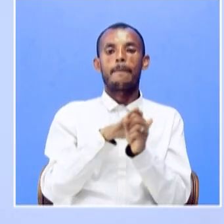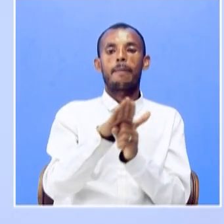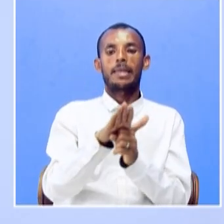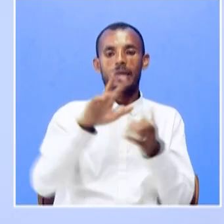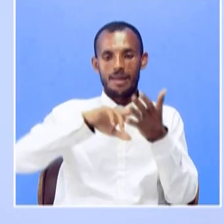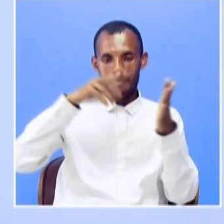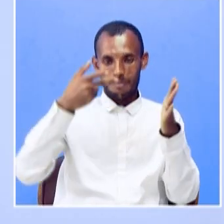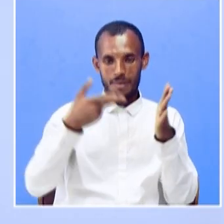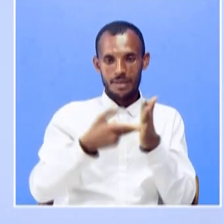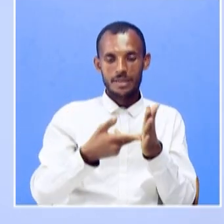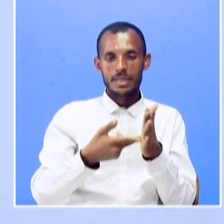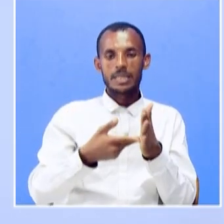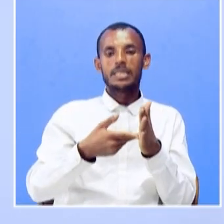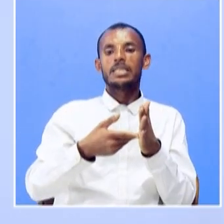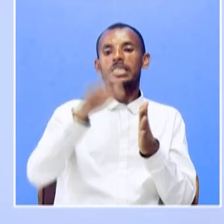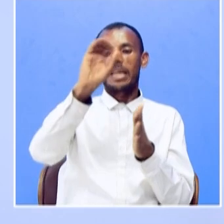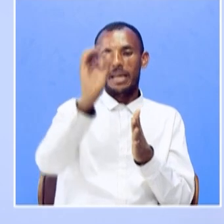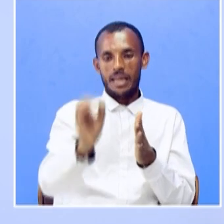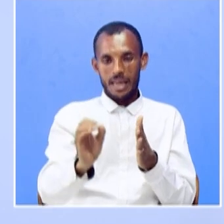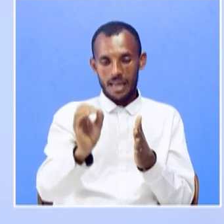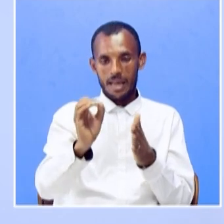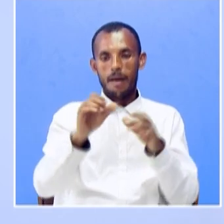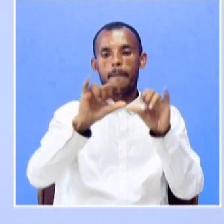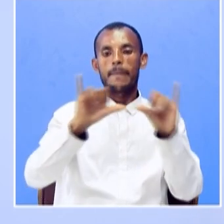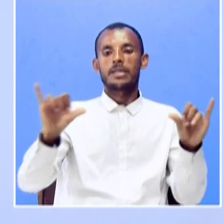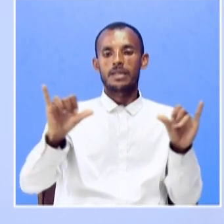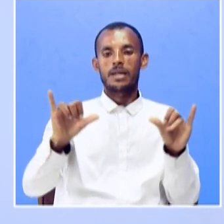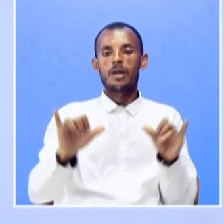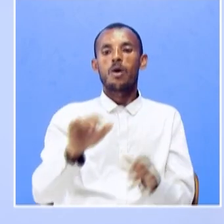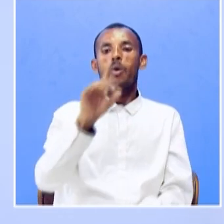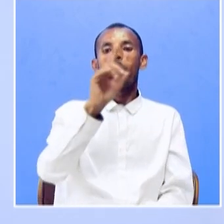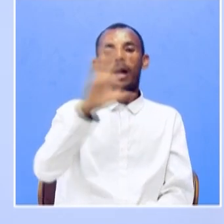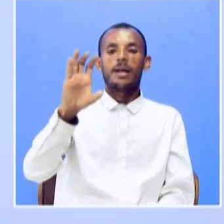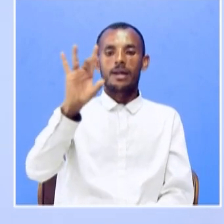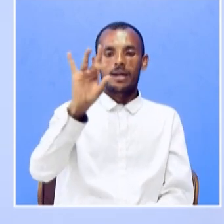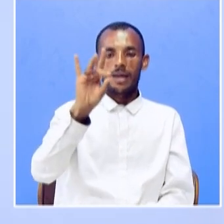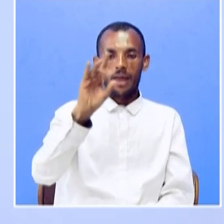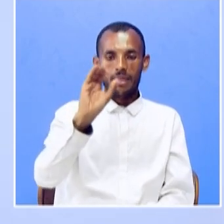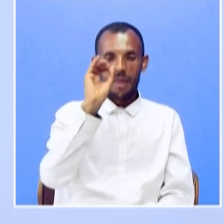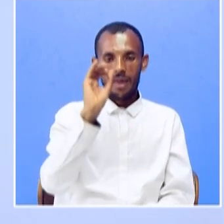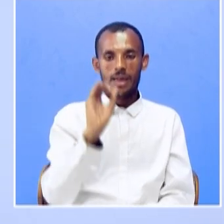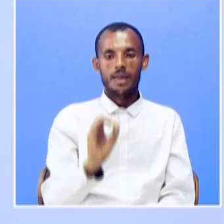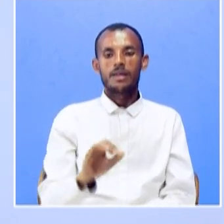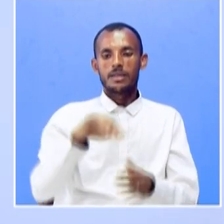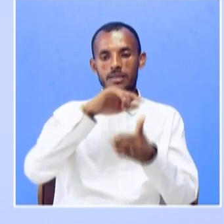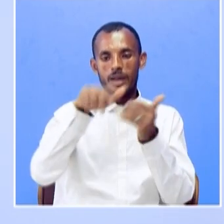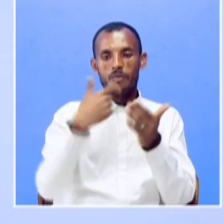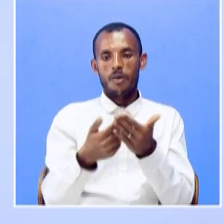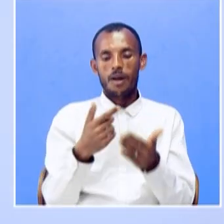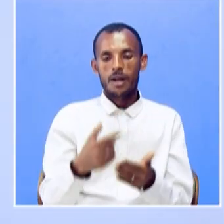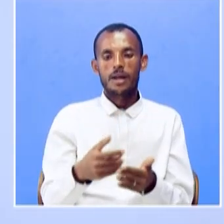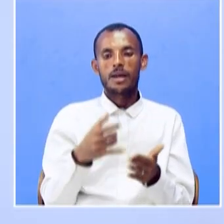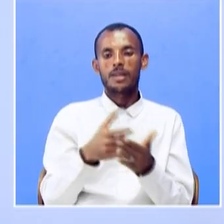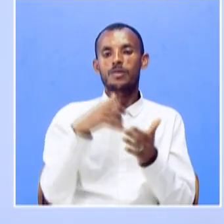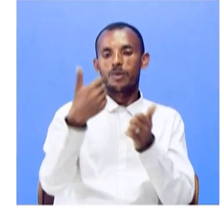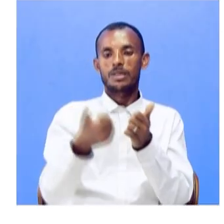means the degree measure, the sum of the degree measure gives you 180 degree. Therefore, the